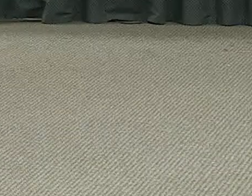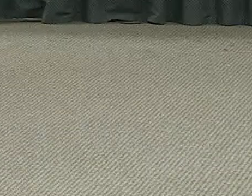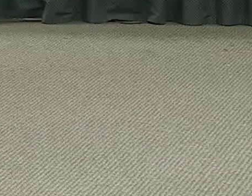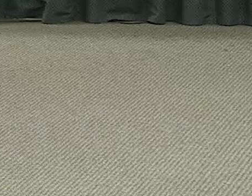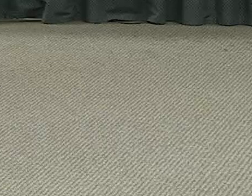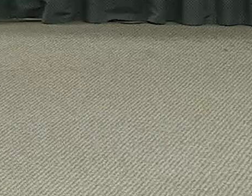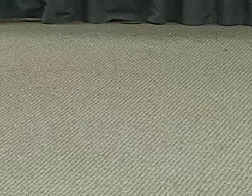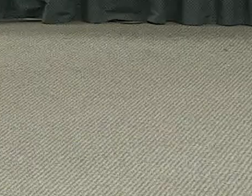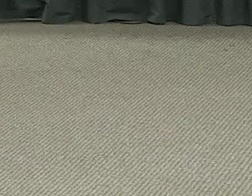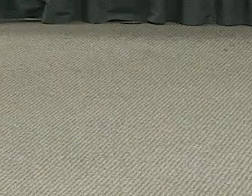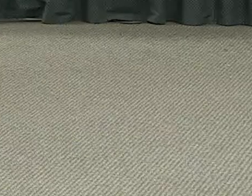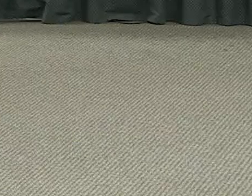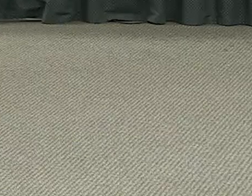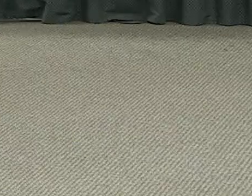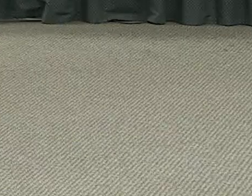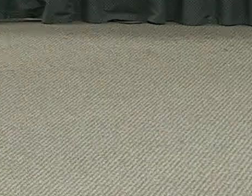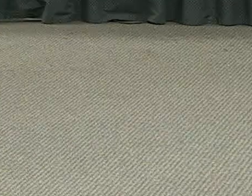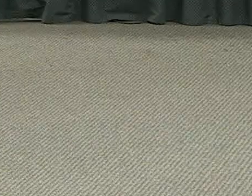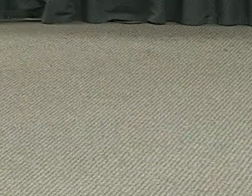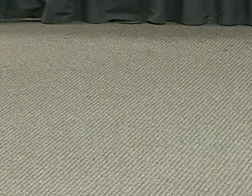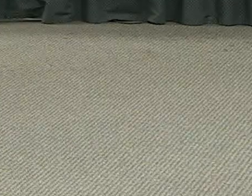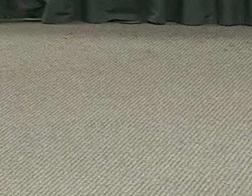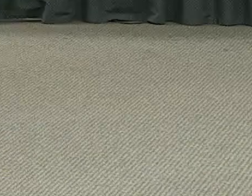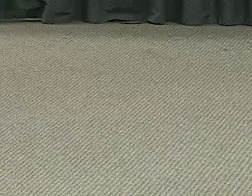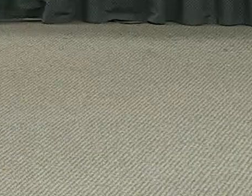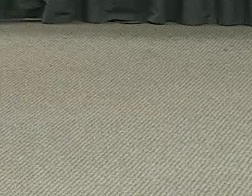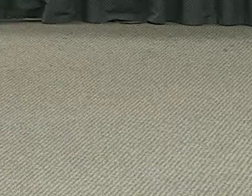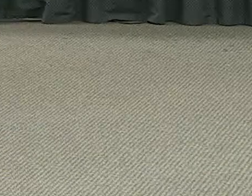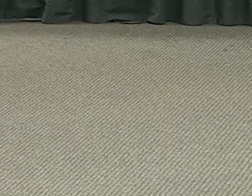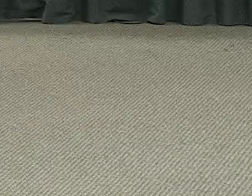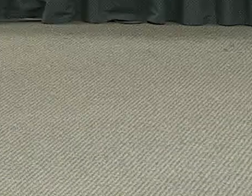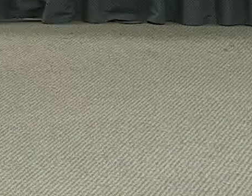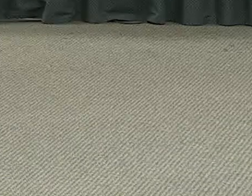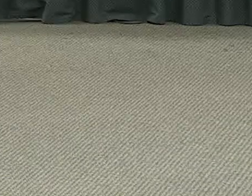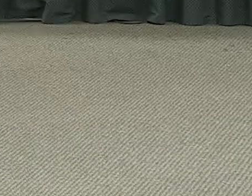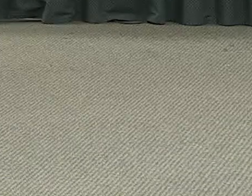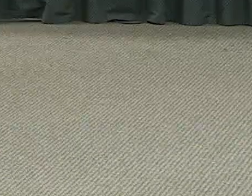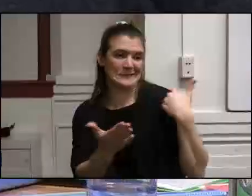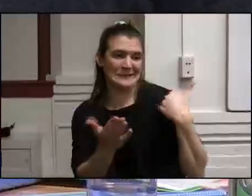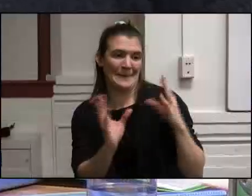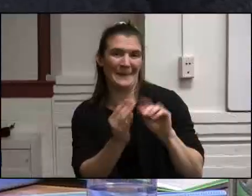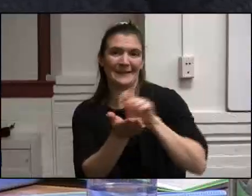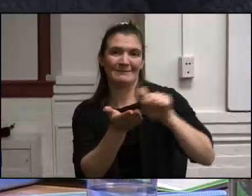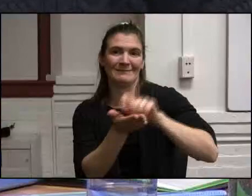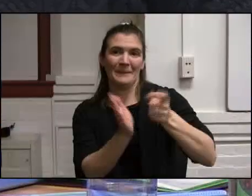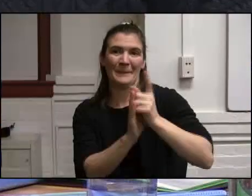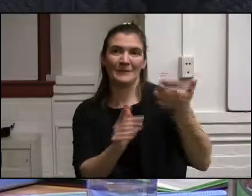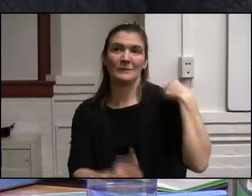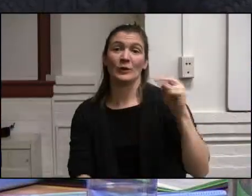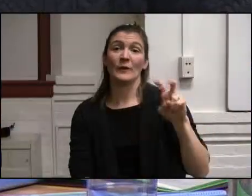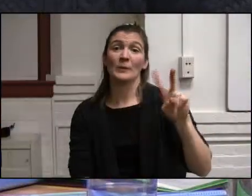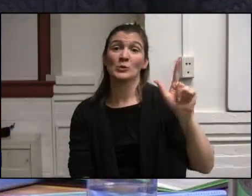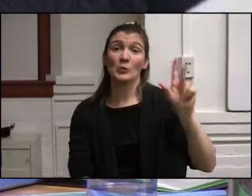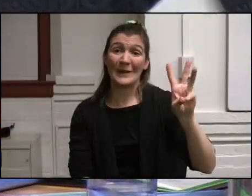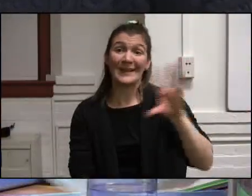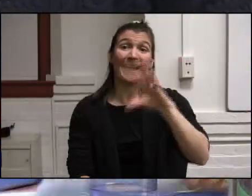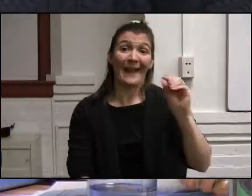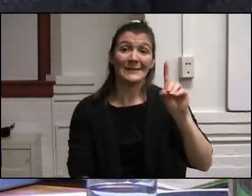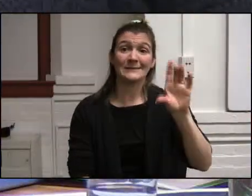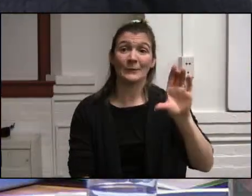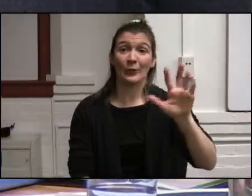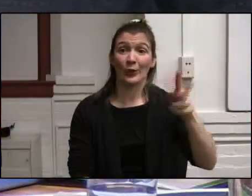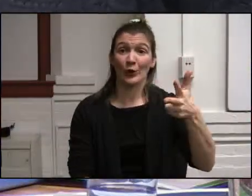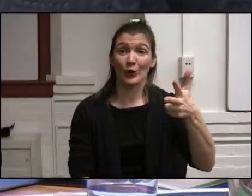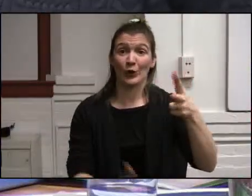And we're going to start with approval of minutes of November 26th and